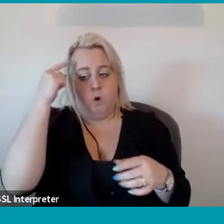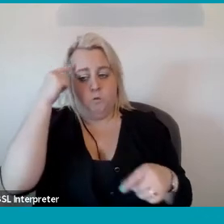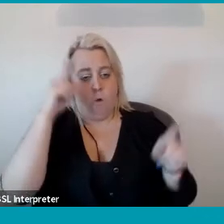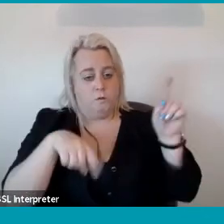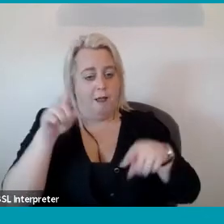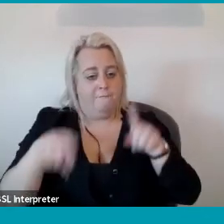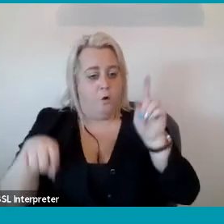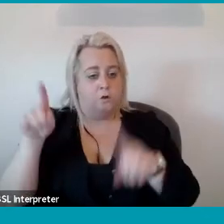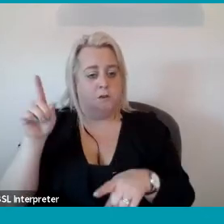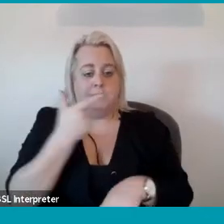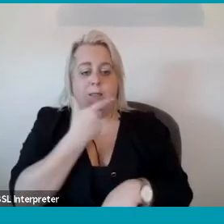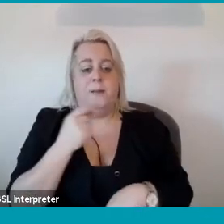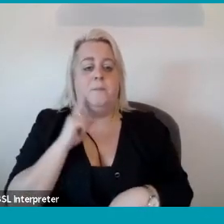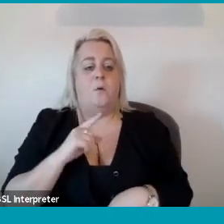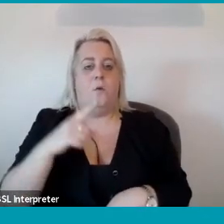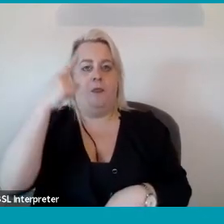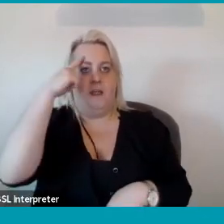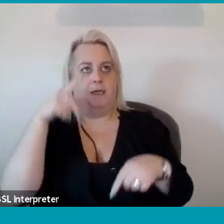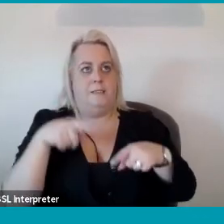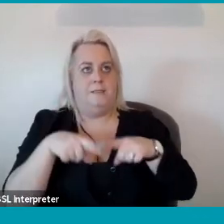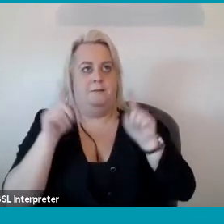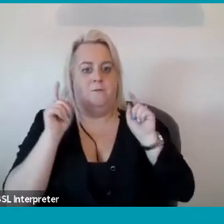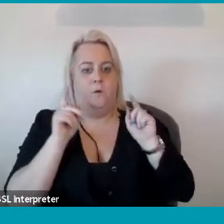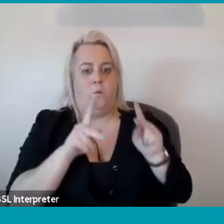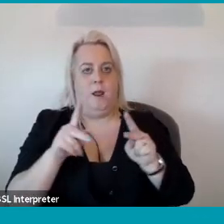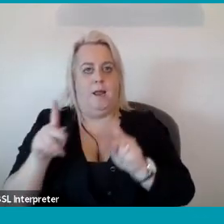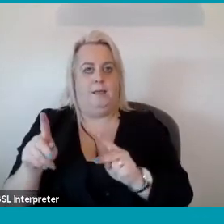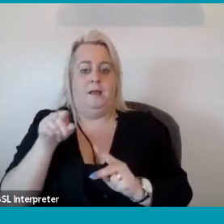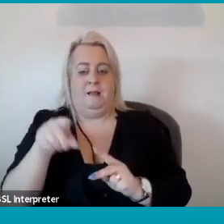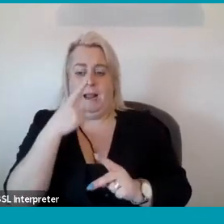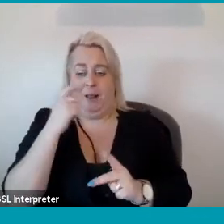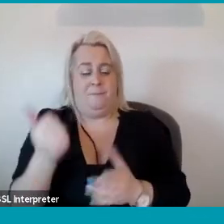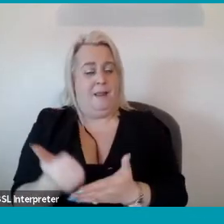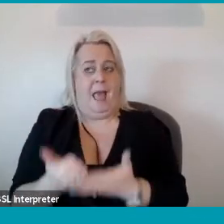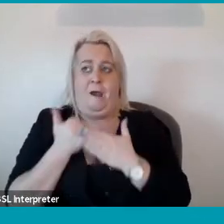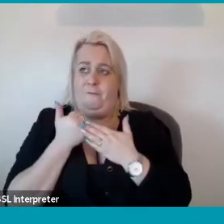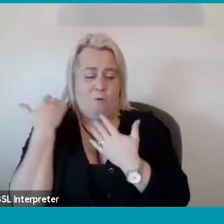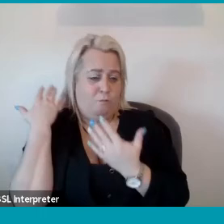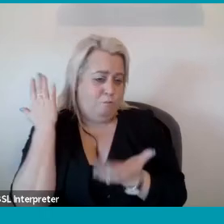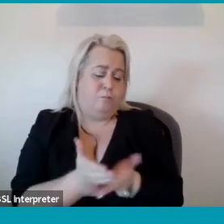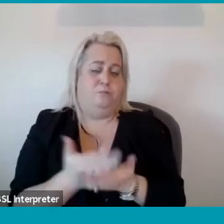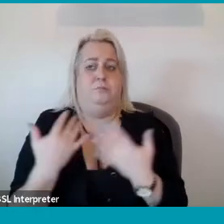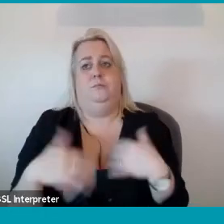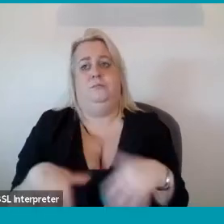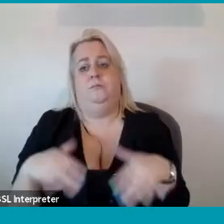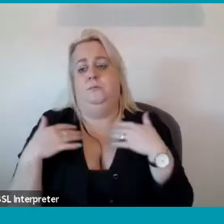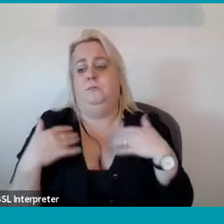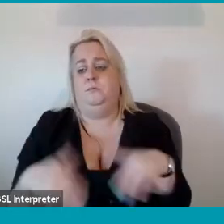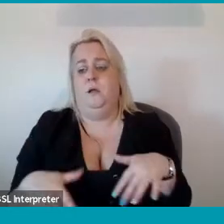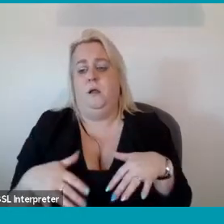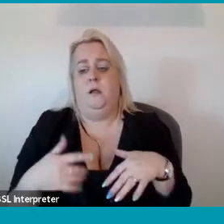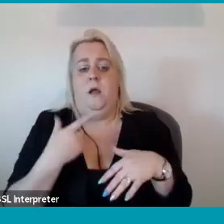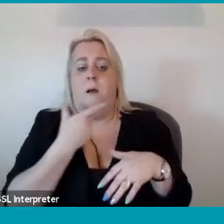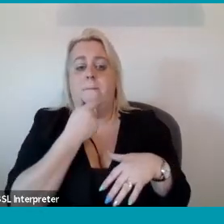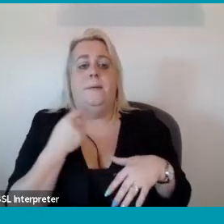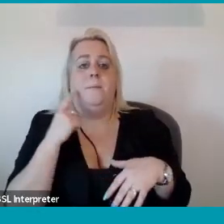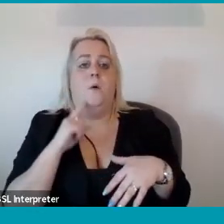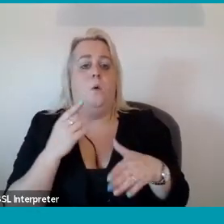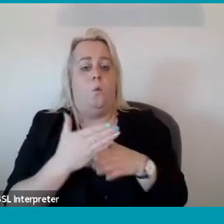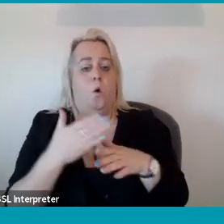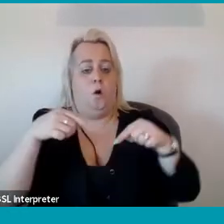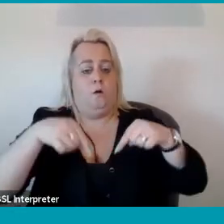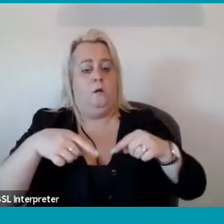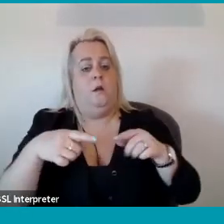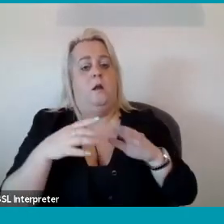different ways, and that can be so helpful. We have a number of neurodiverse people who work at Evenbreak and who come up